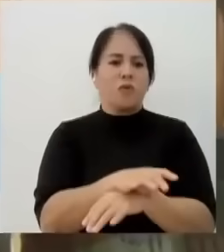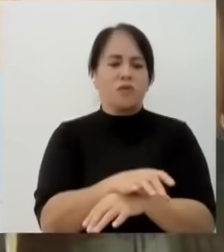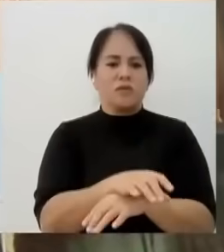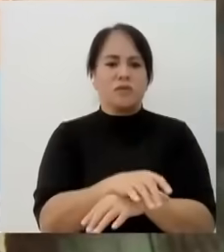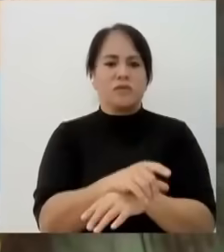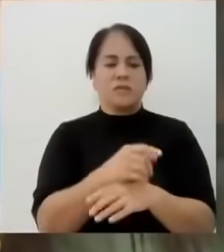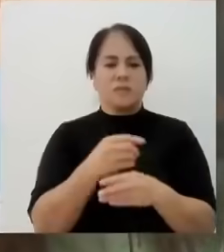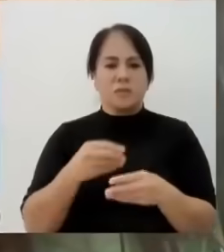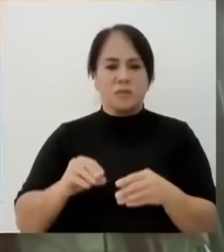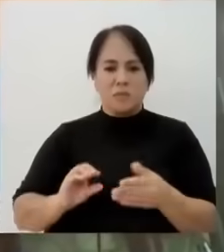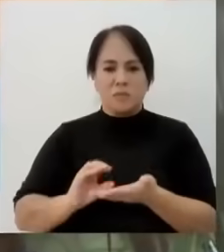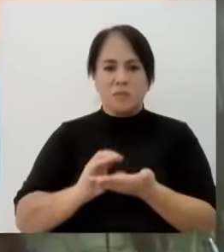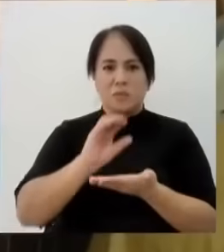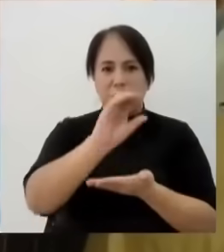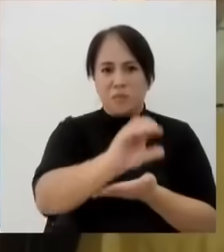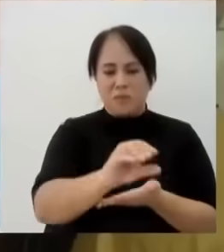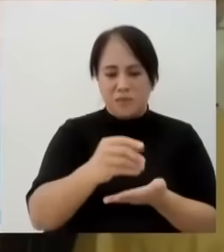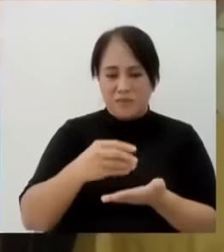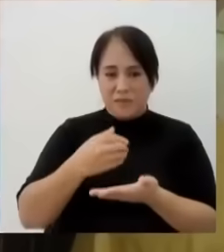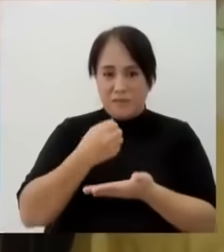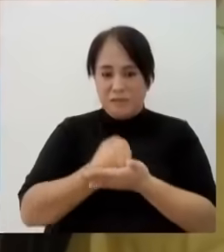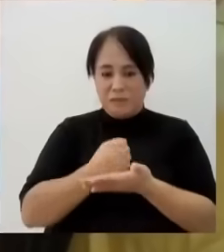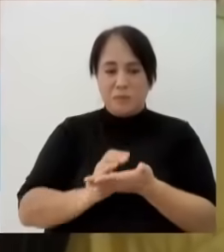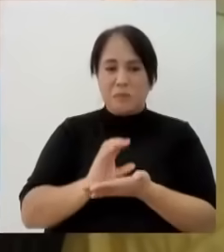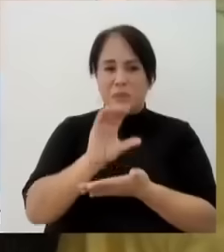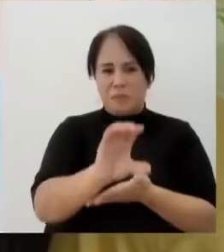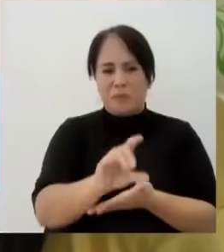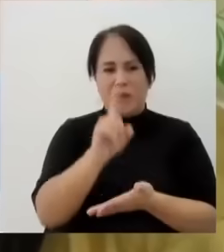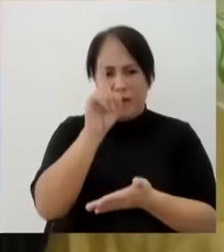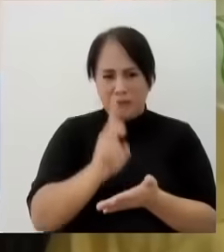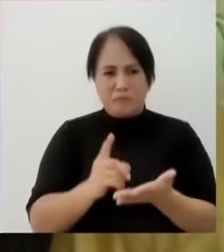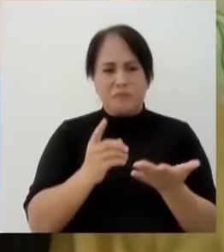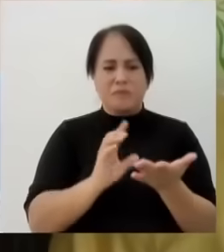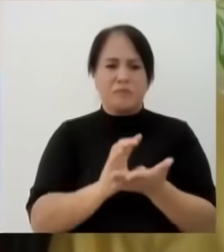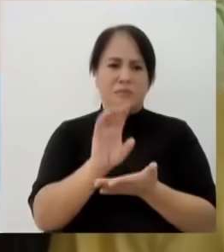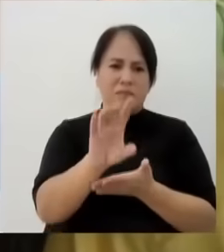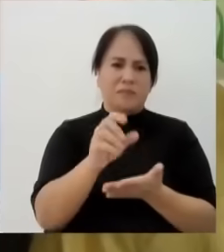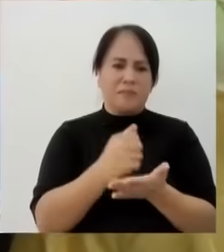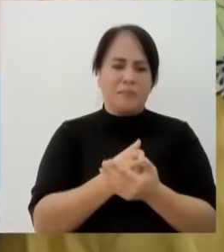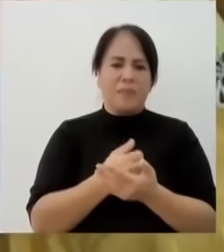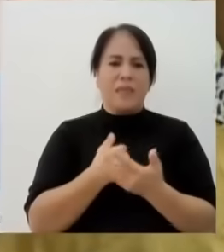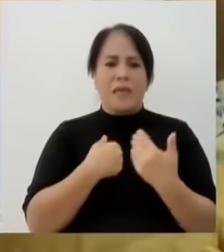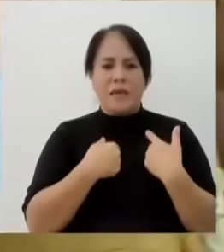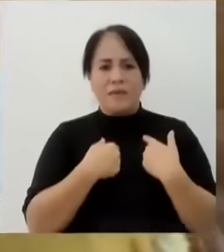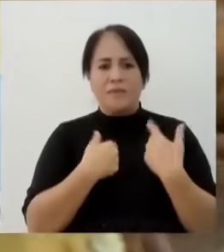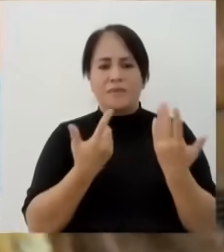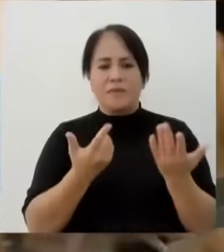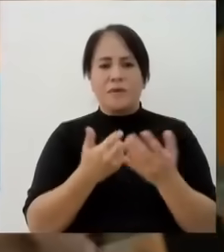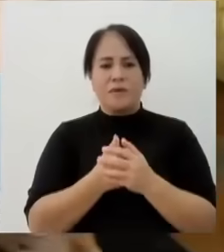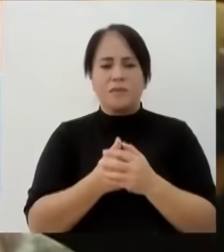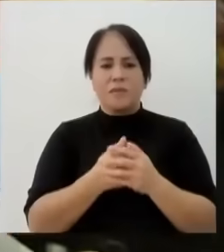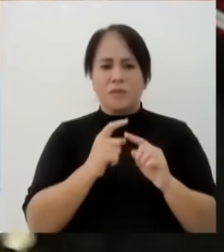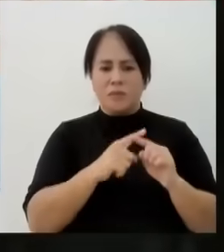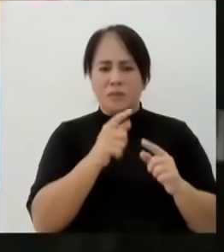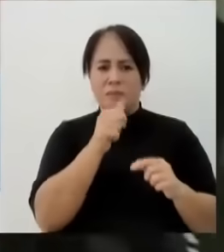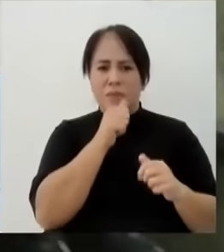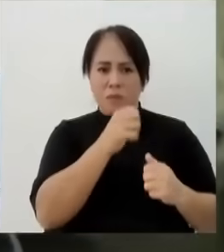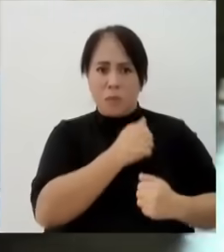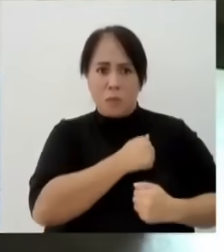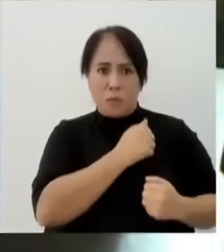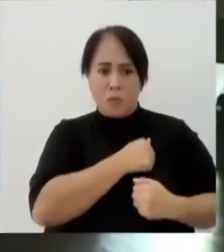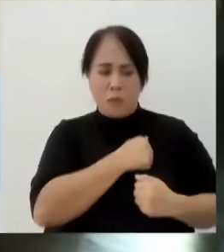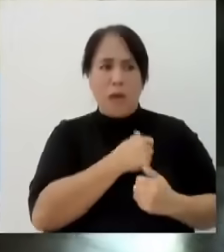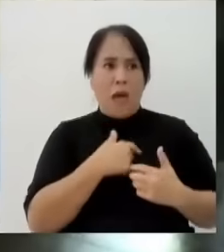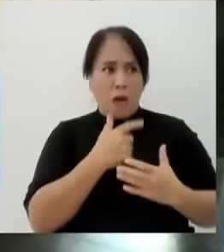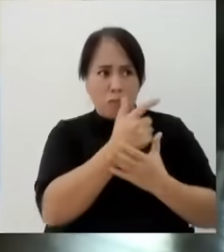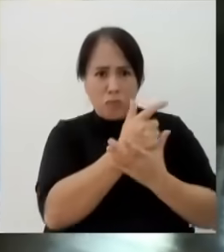earnings to the organization. He also denied the existence, allegedly, of a private army and arms in their community.